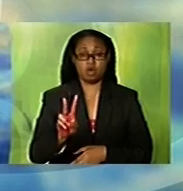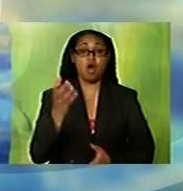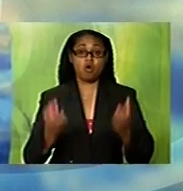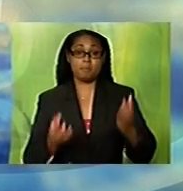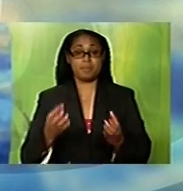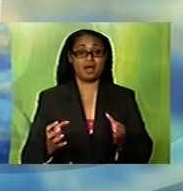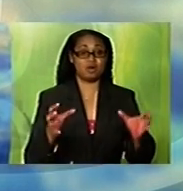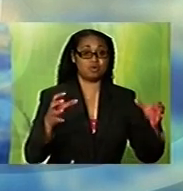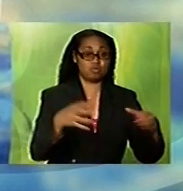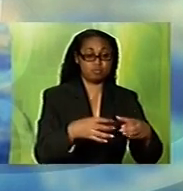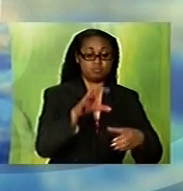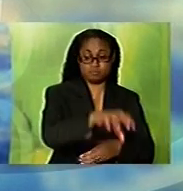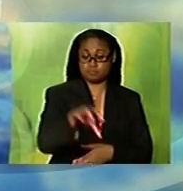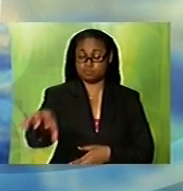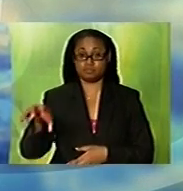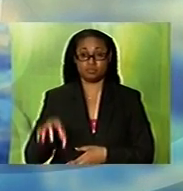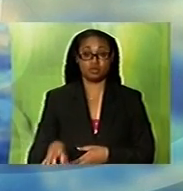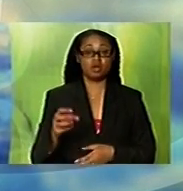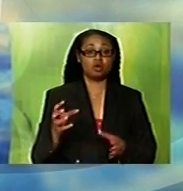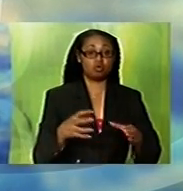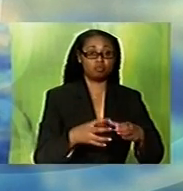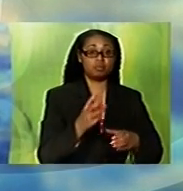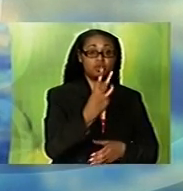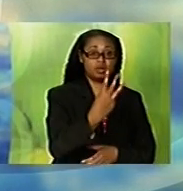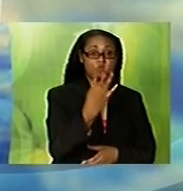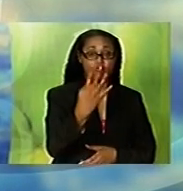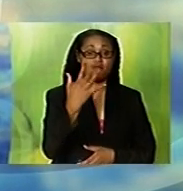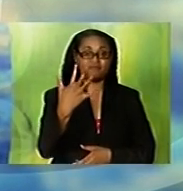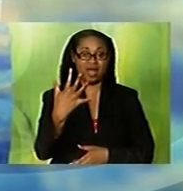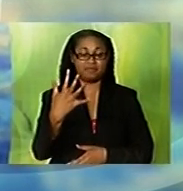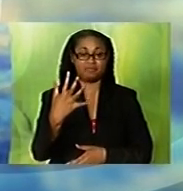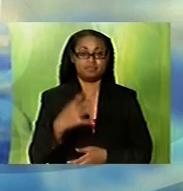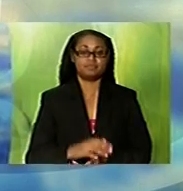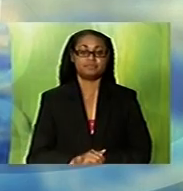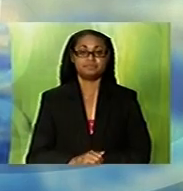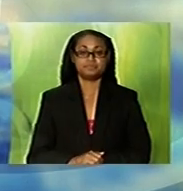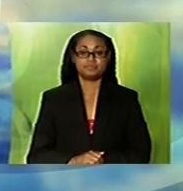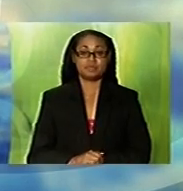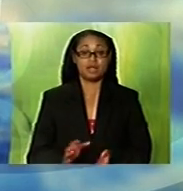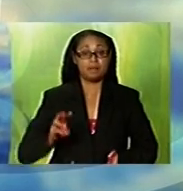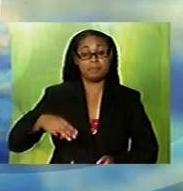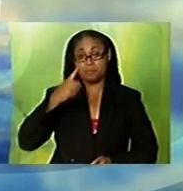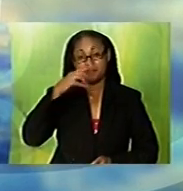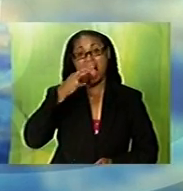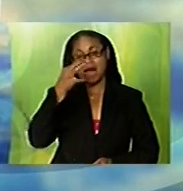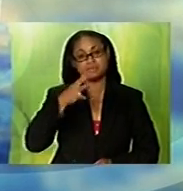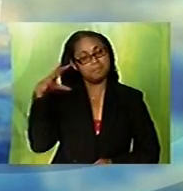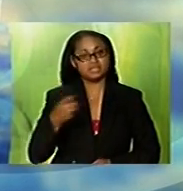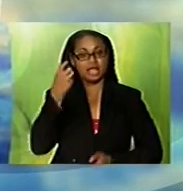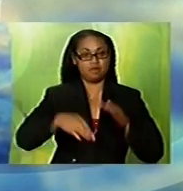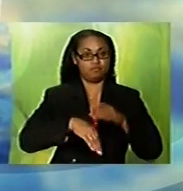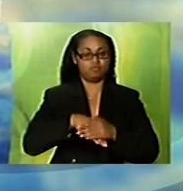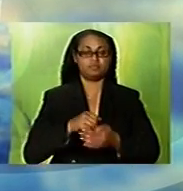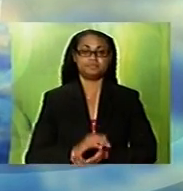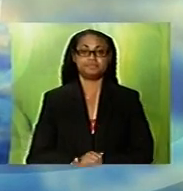However, a threat looms in the possibility of Fiji being hit by Category 3, 4 and 5 cyclones. Members of the public are urged to take